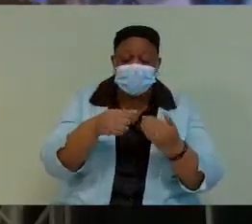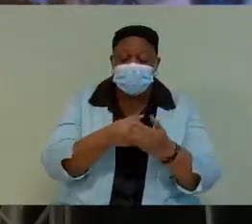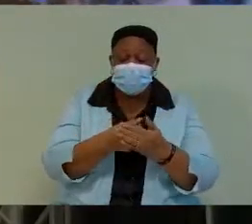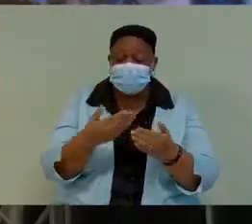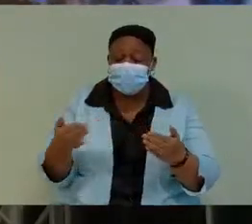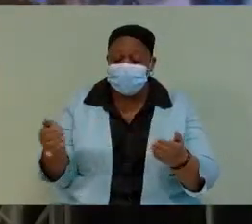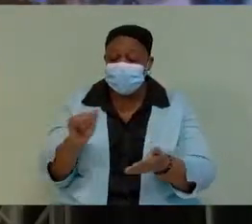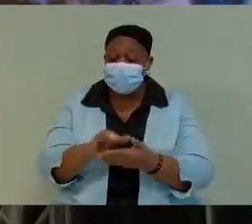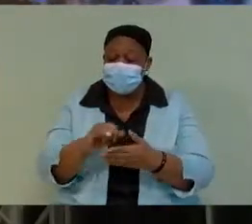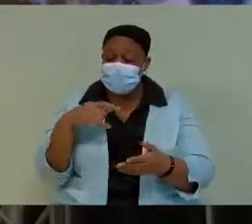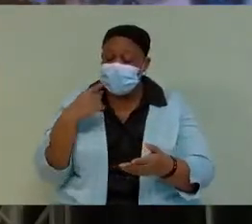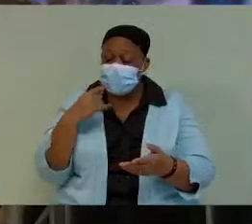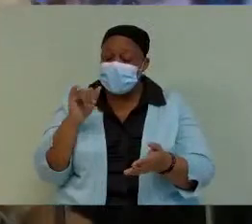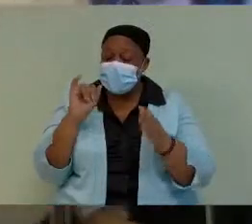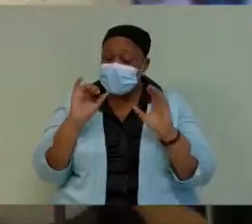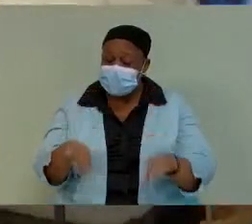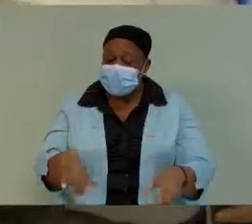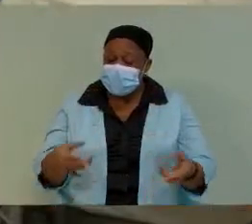Laws.